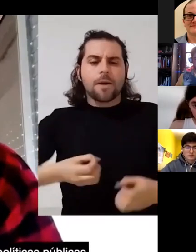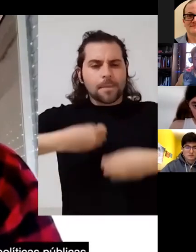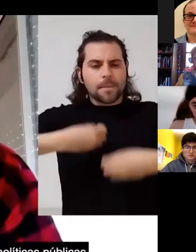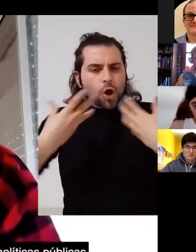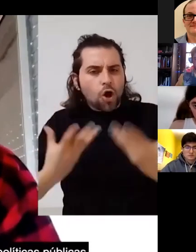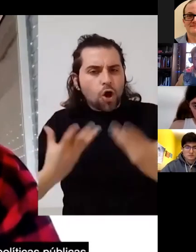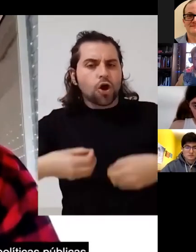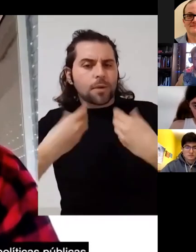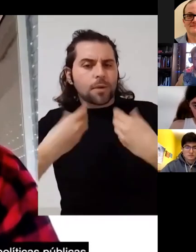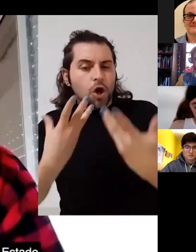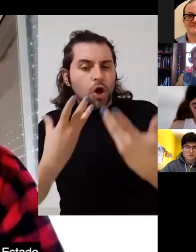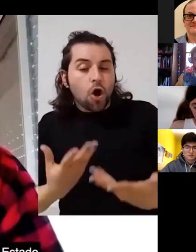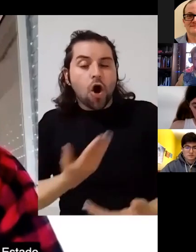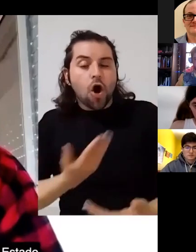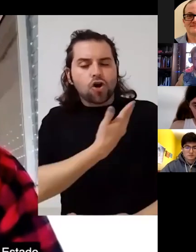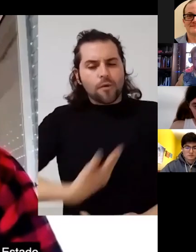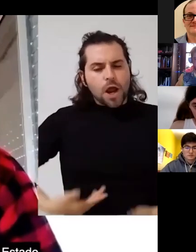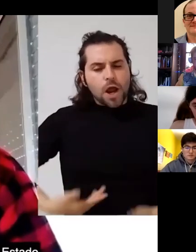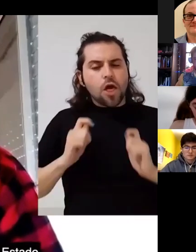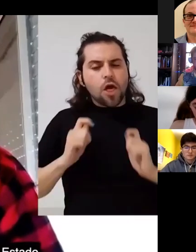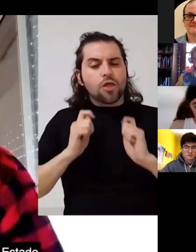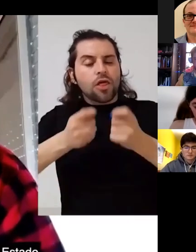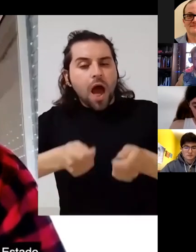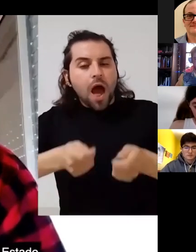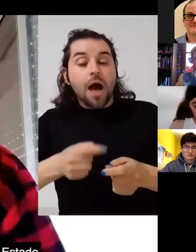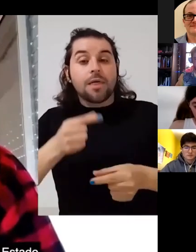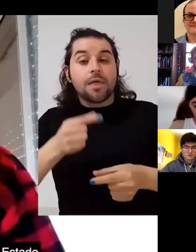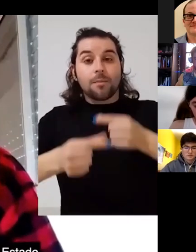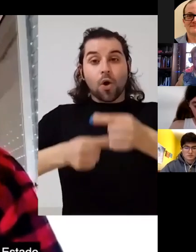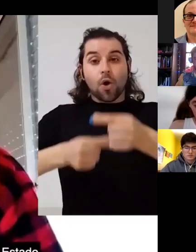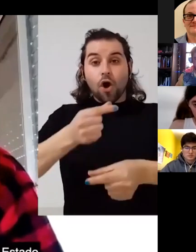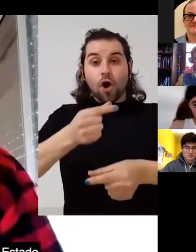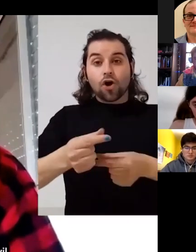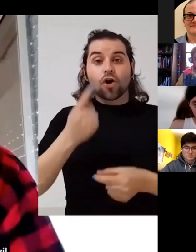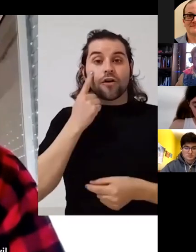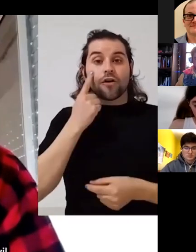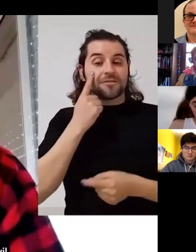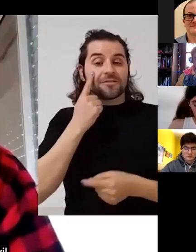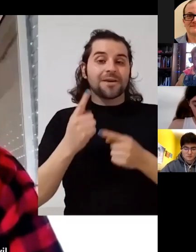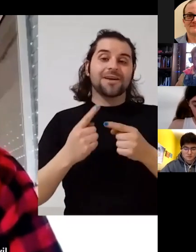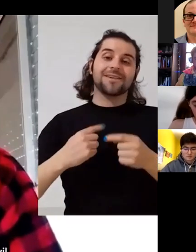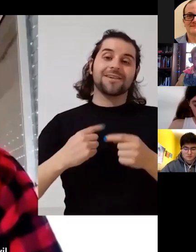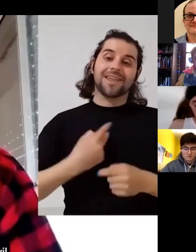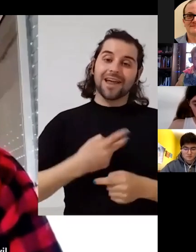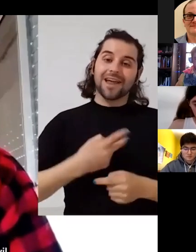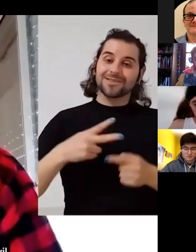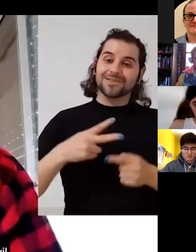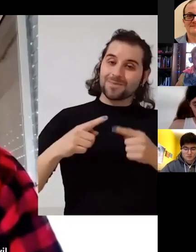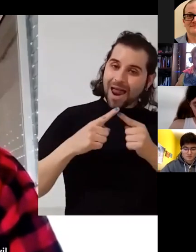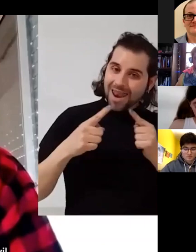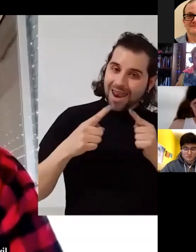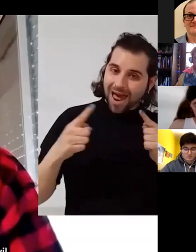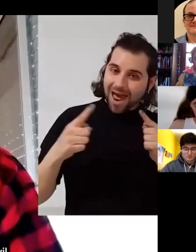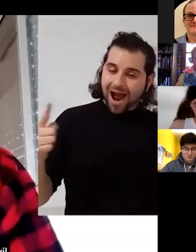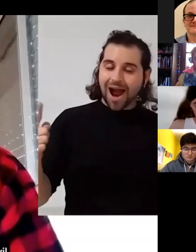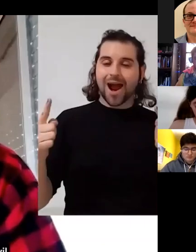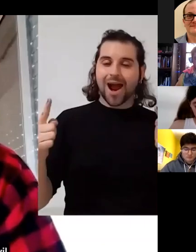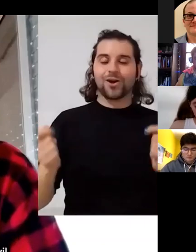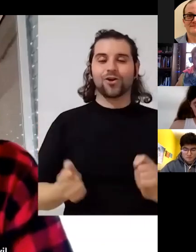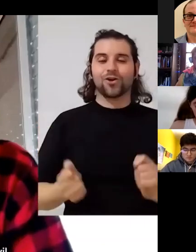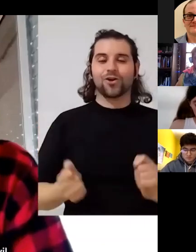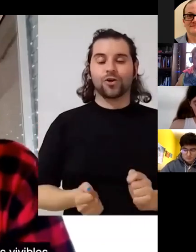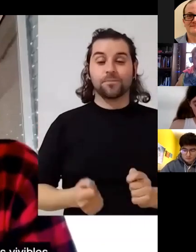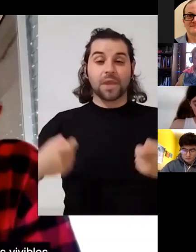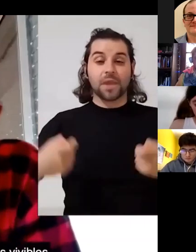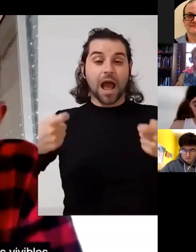we still know that there are many public policies that are to be approved, and there are many other actions the state